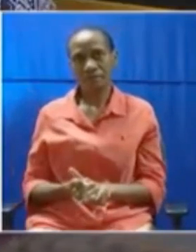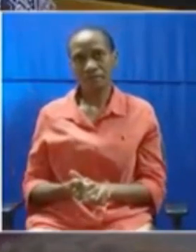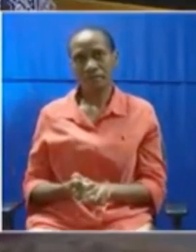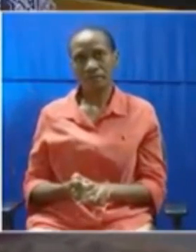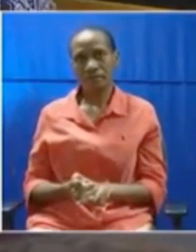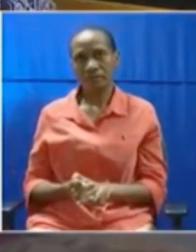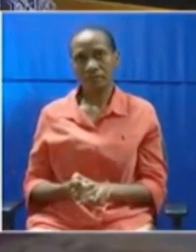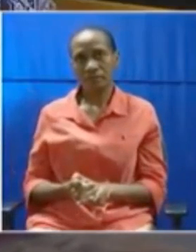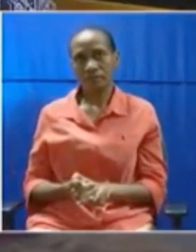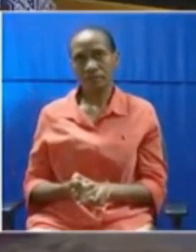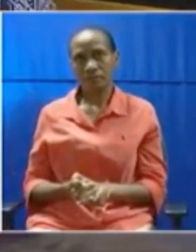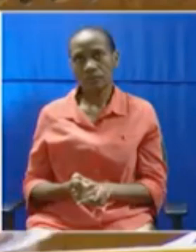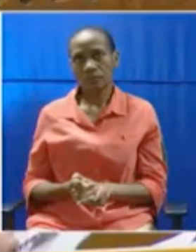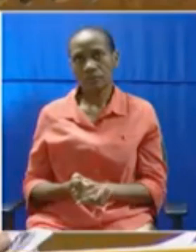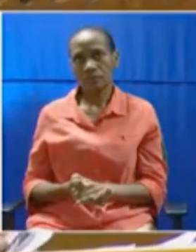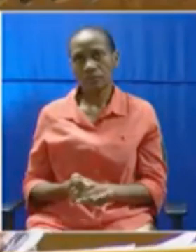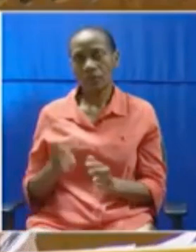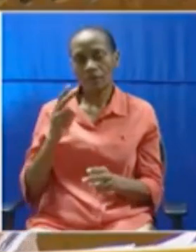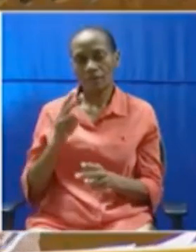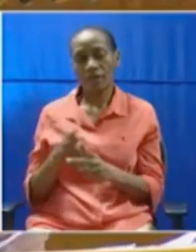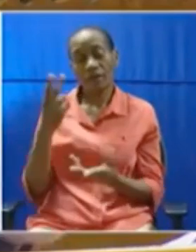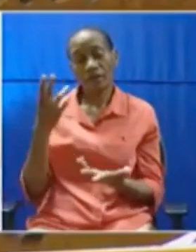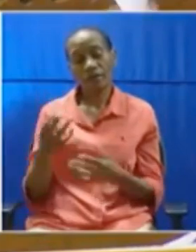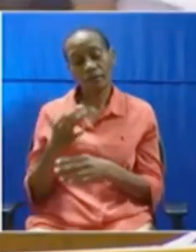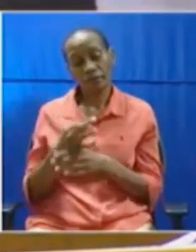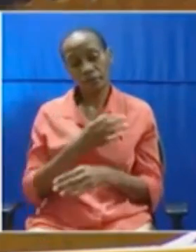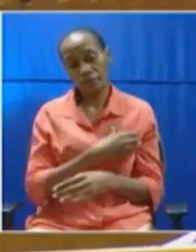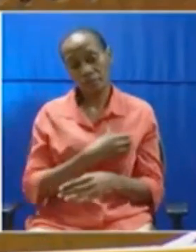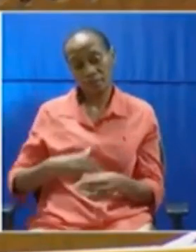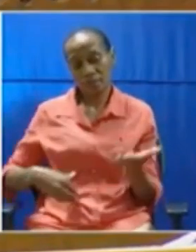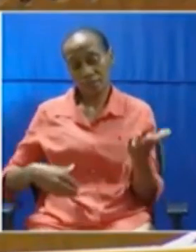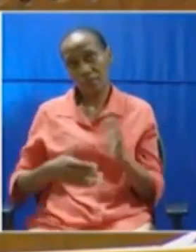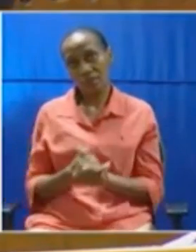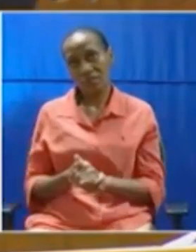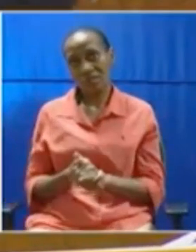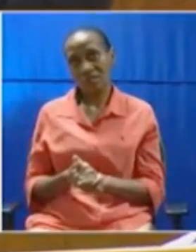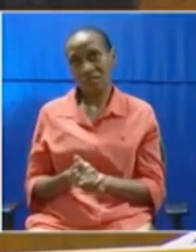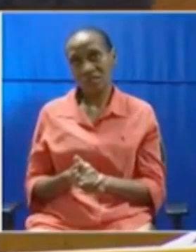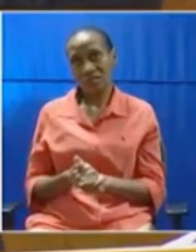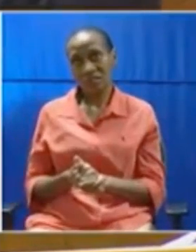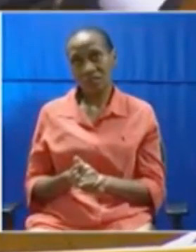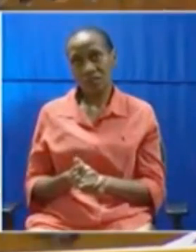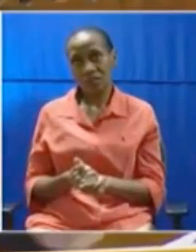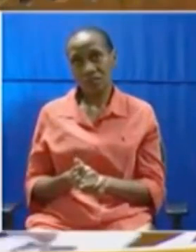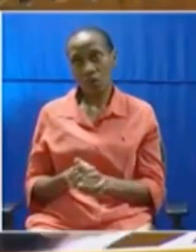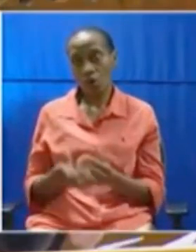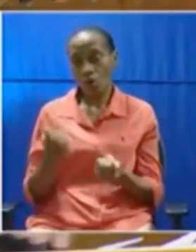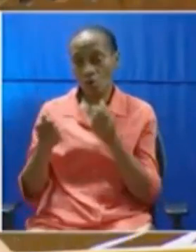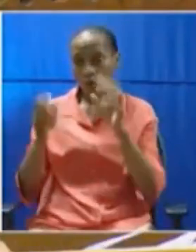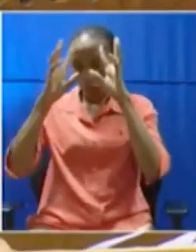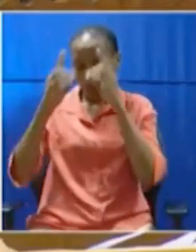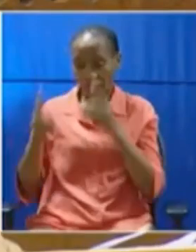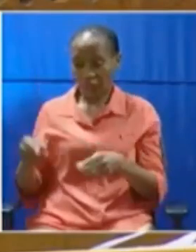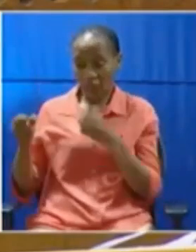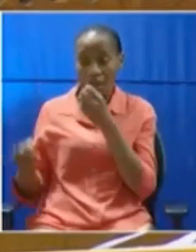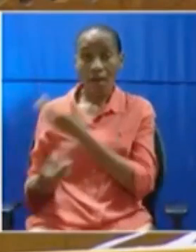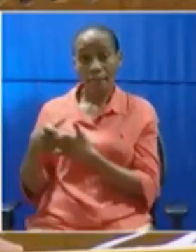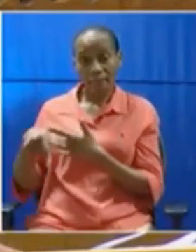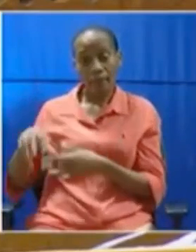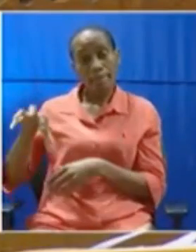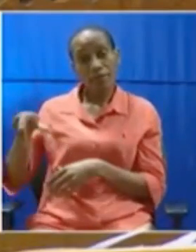care. And then finally, Mr. President, there was a judgment in this province,